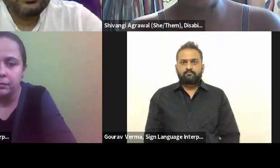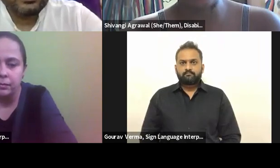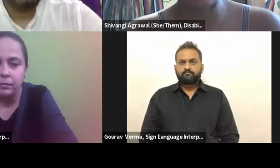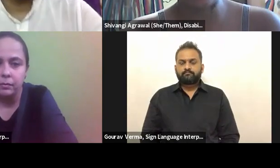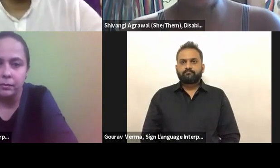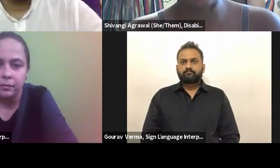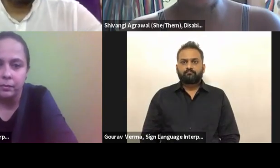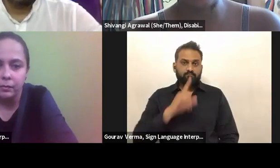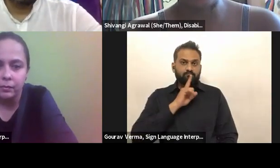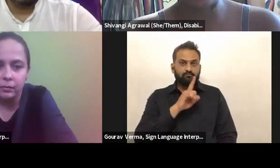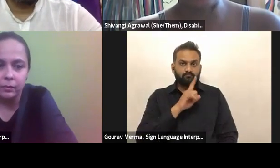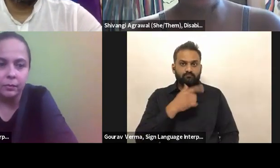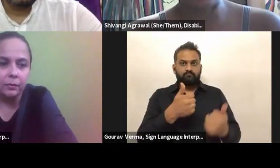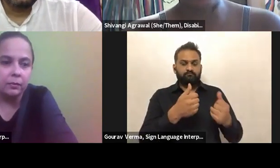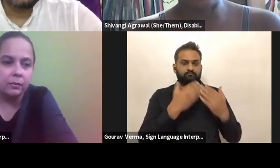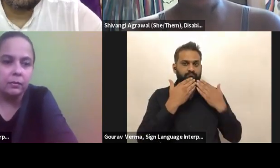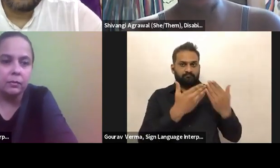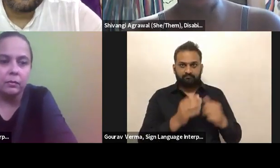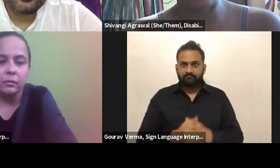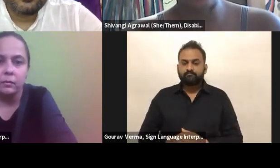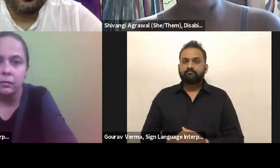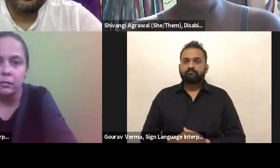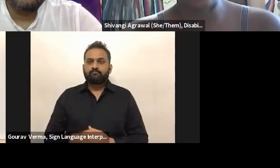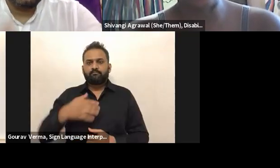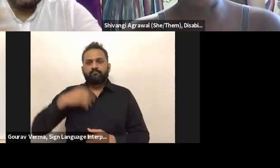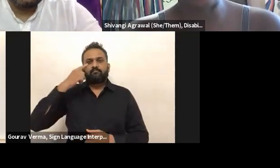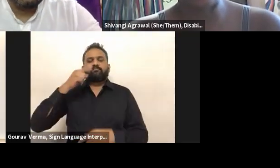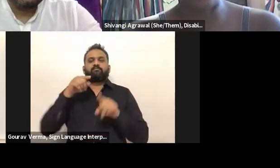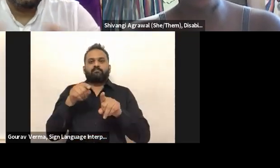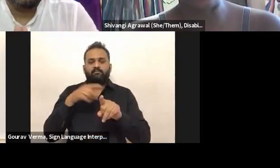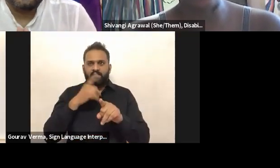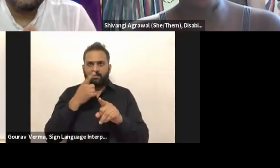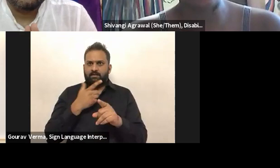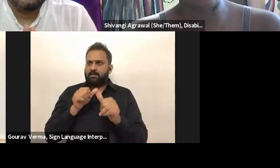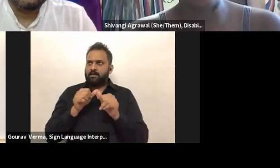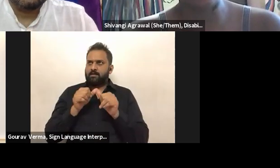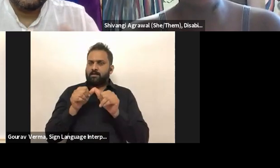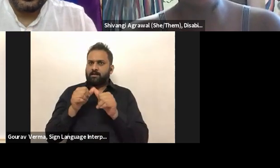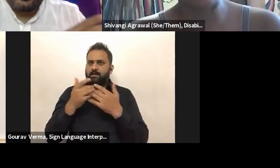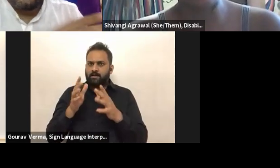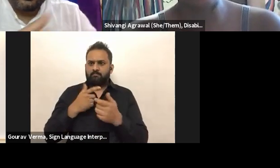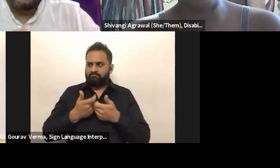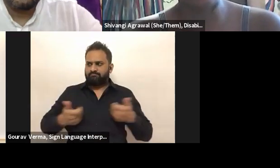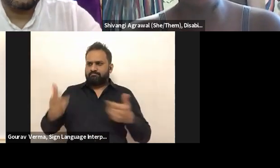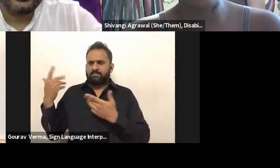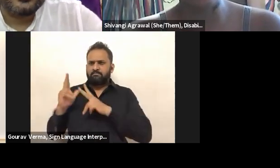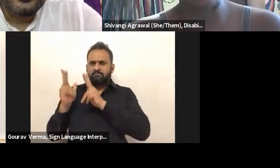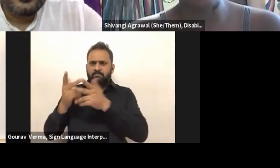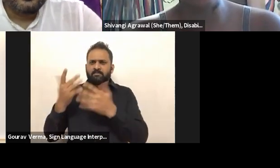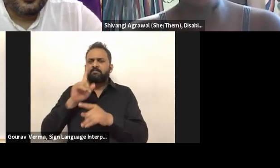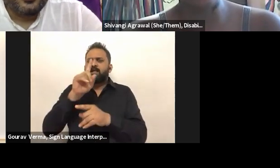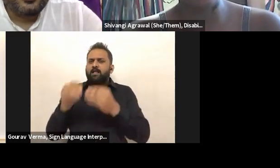Sure, Ben, thanks. And, I think part of it is already being answered by my two co-panelists, so I'll just add on to